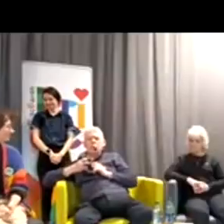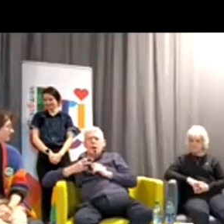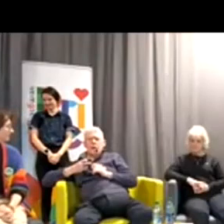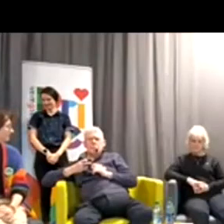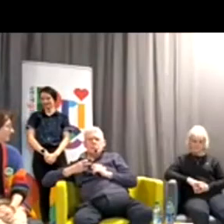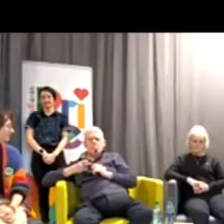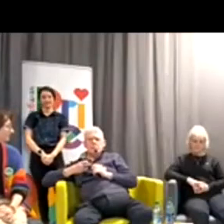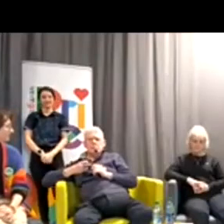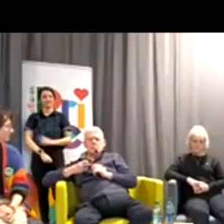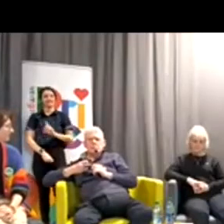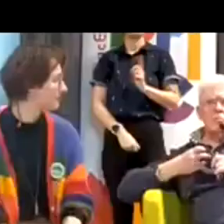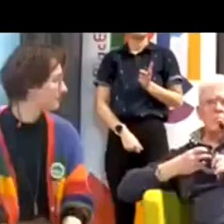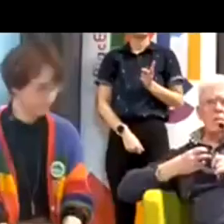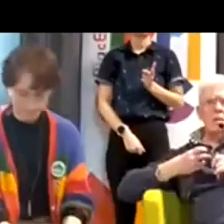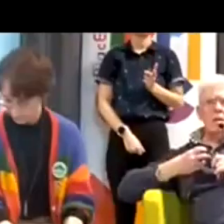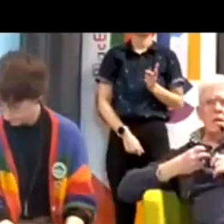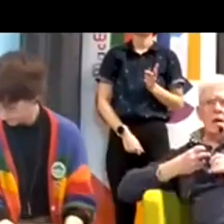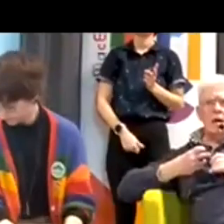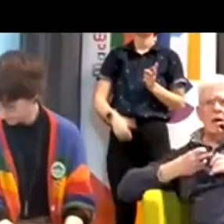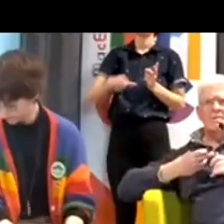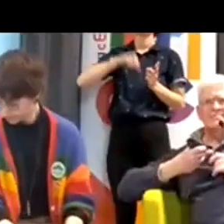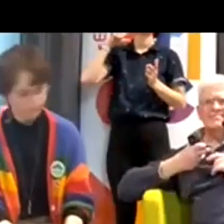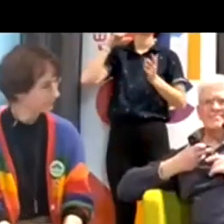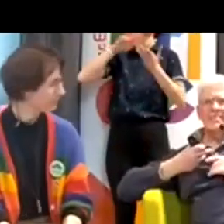What pride means to me,